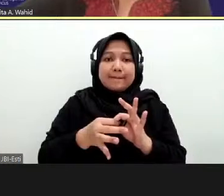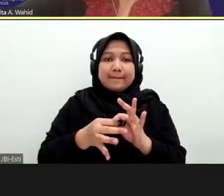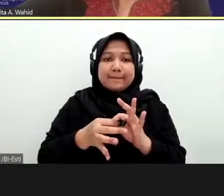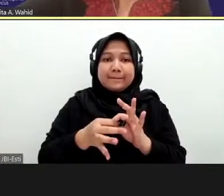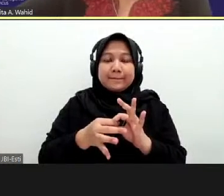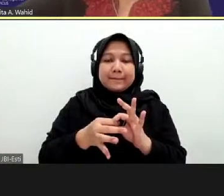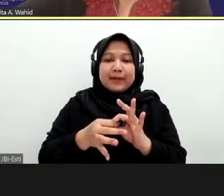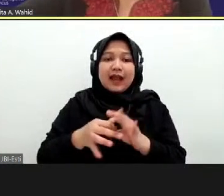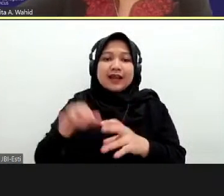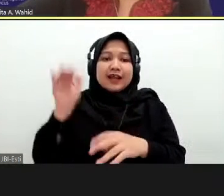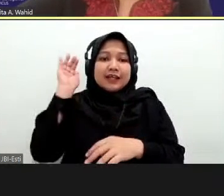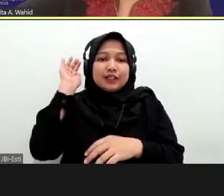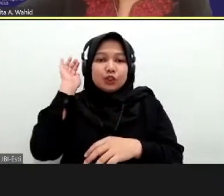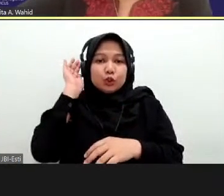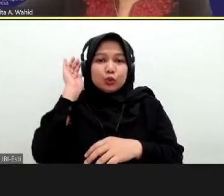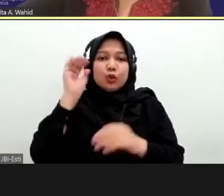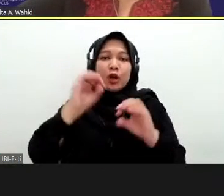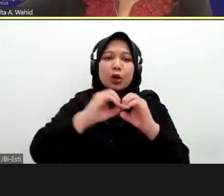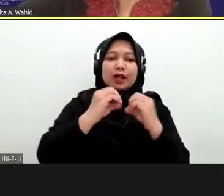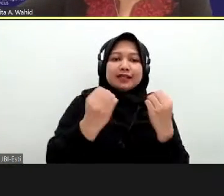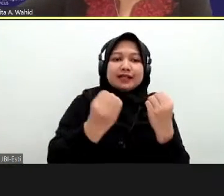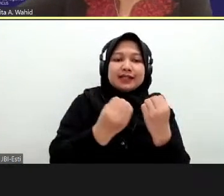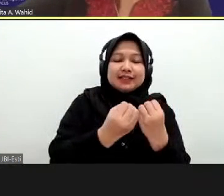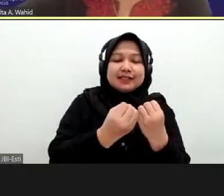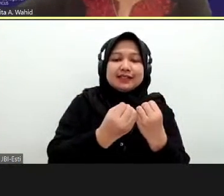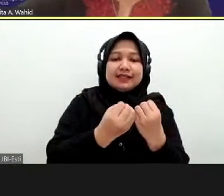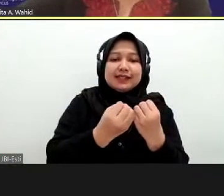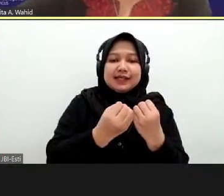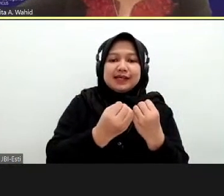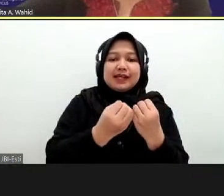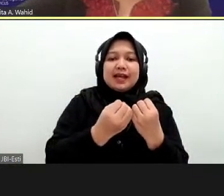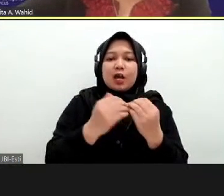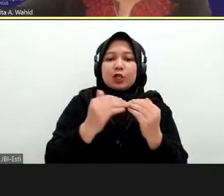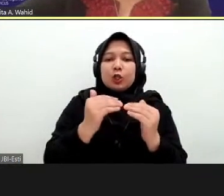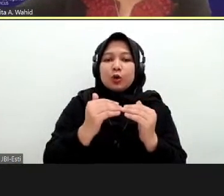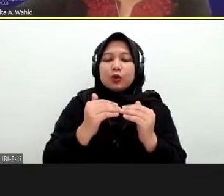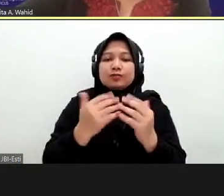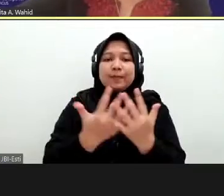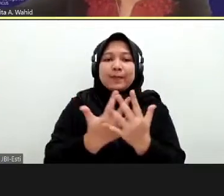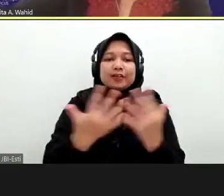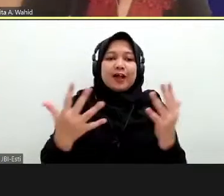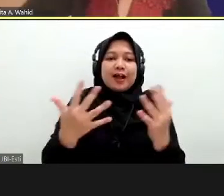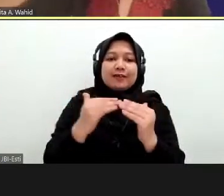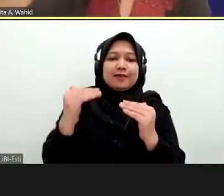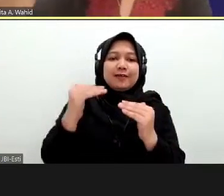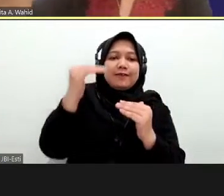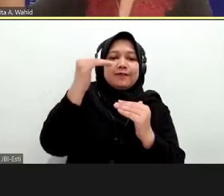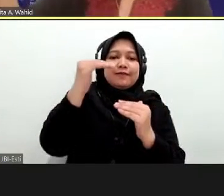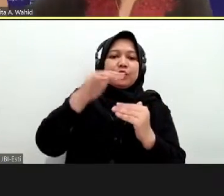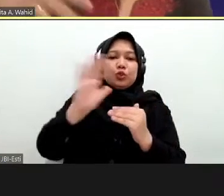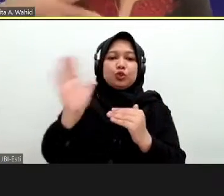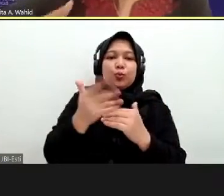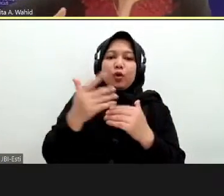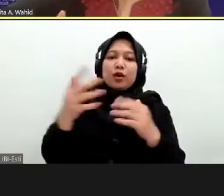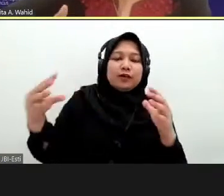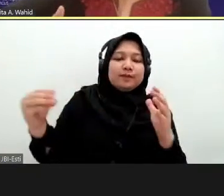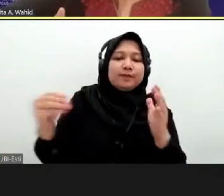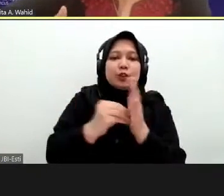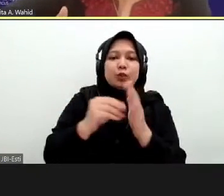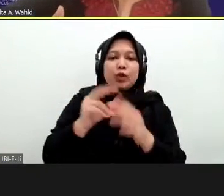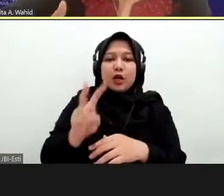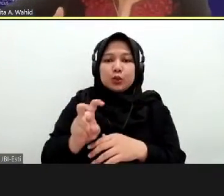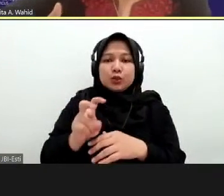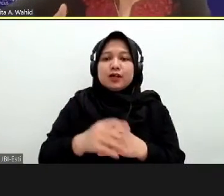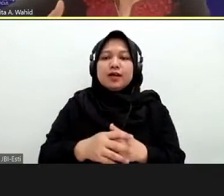that in many variant of issue, multi-organization, multi-level, multi-society. We have to